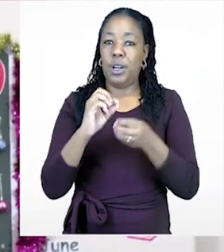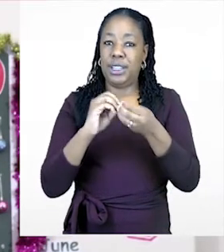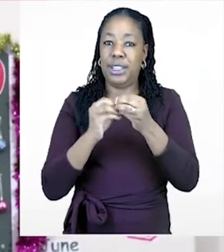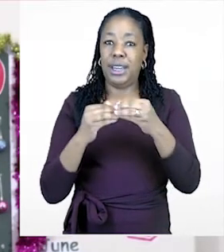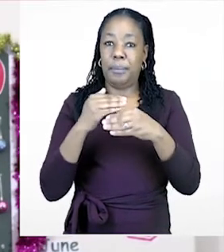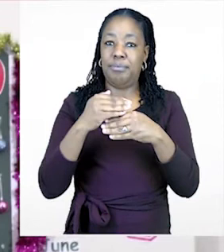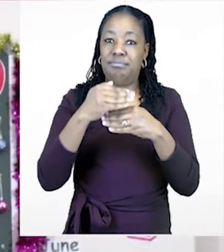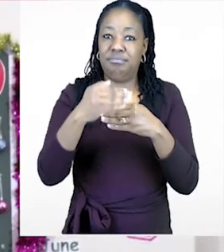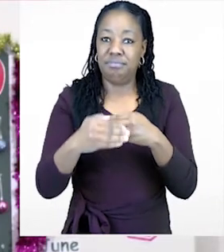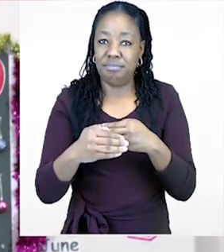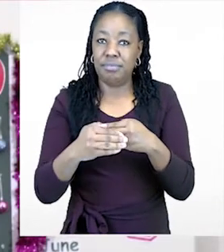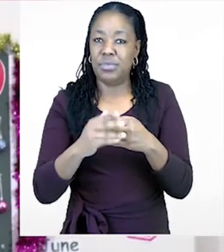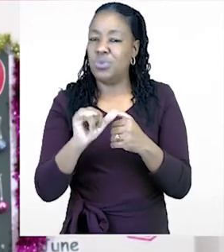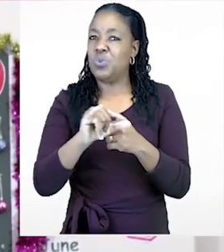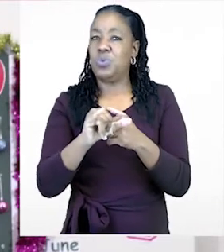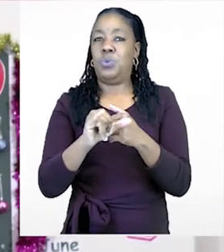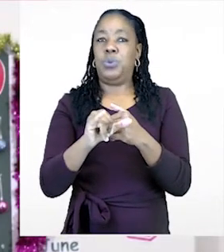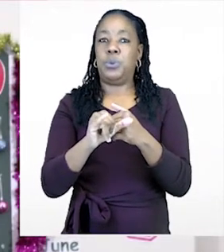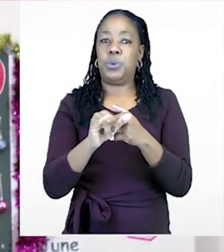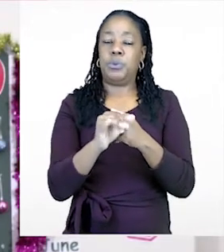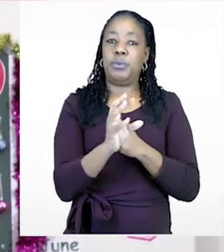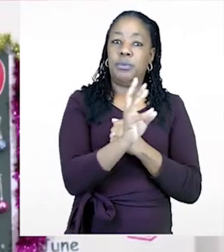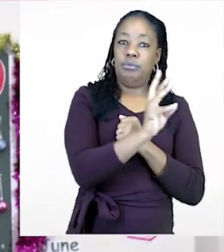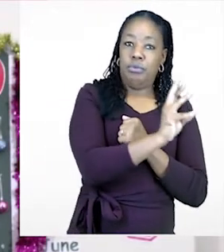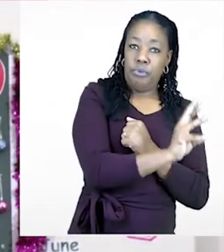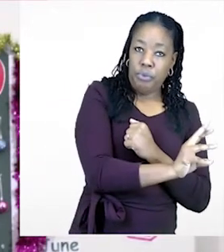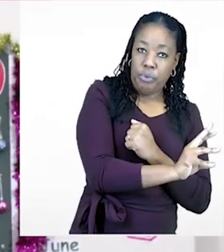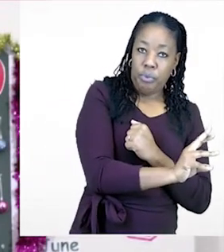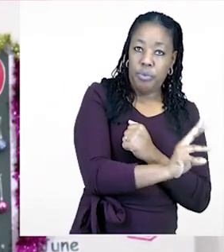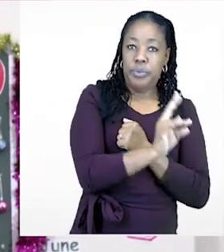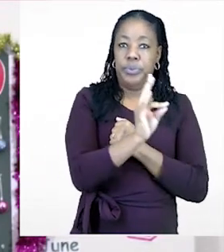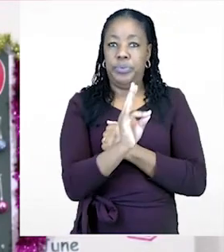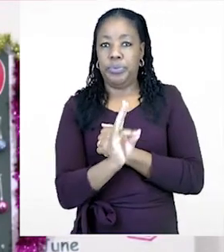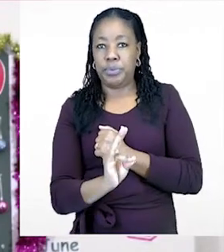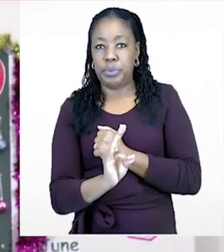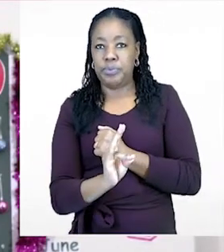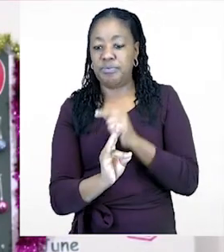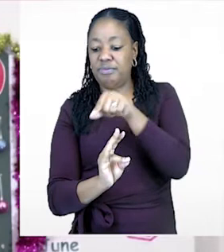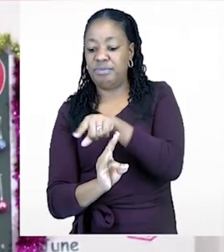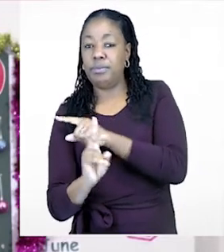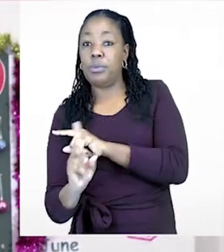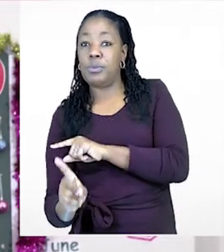than 7? We can count 6, 7,